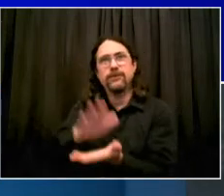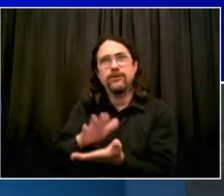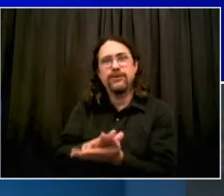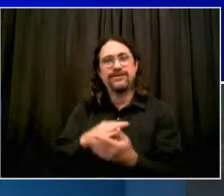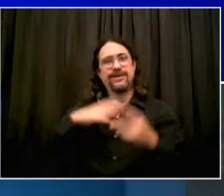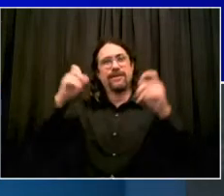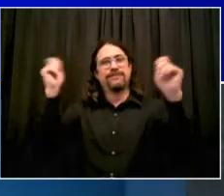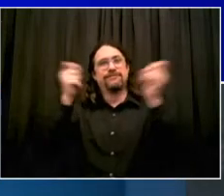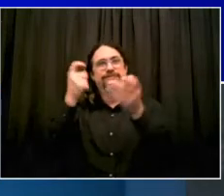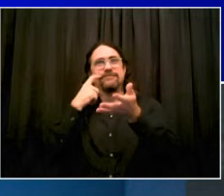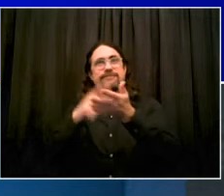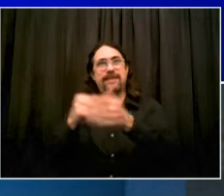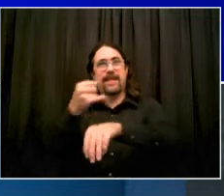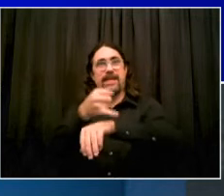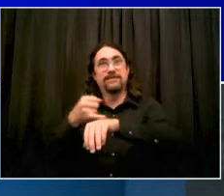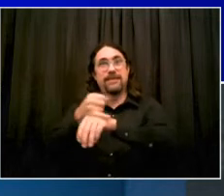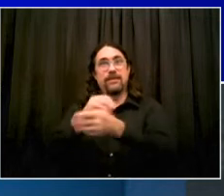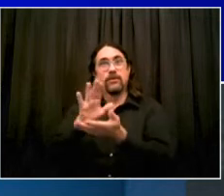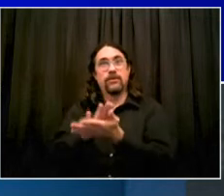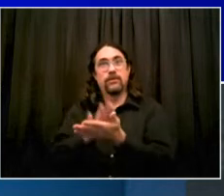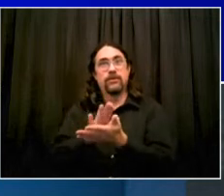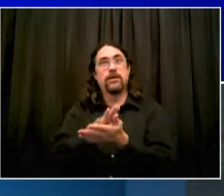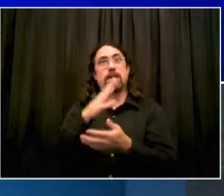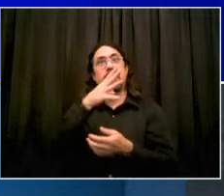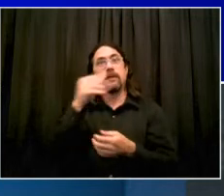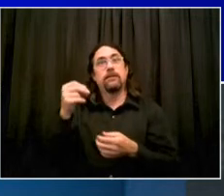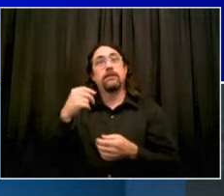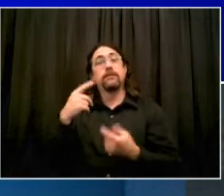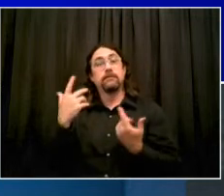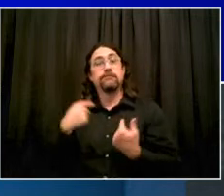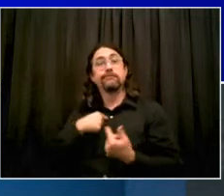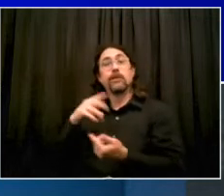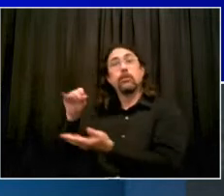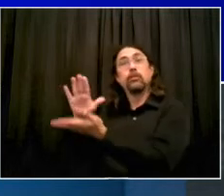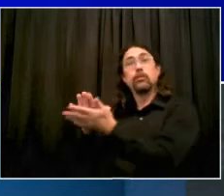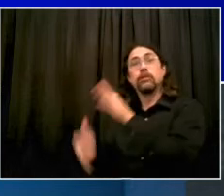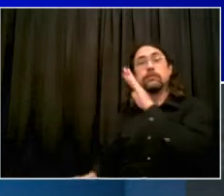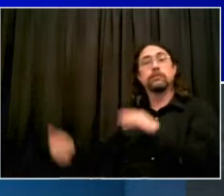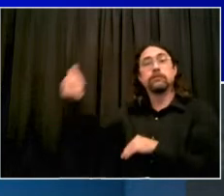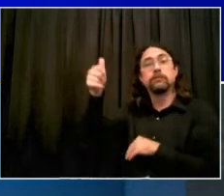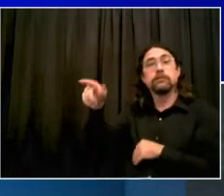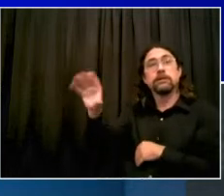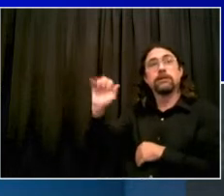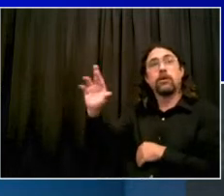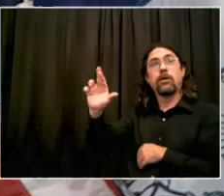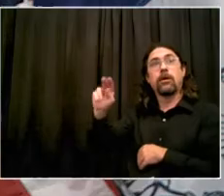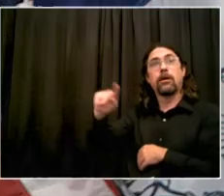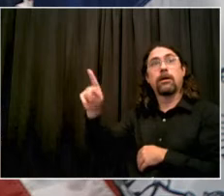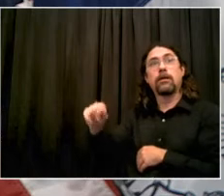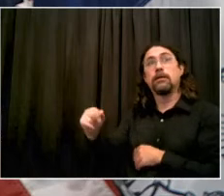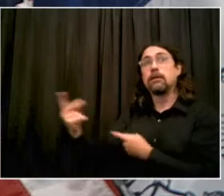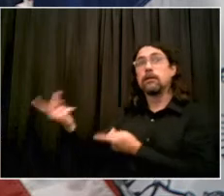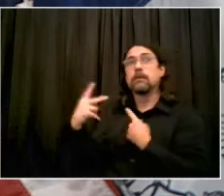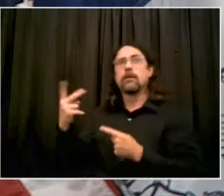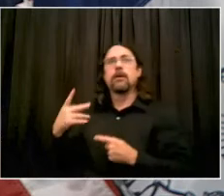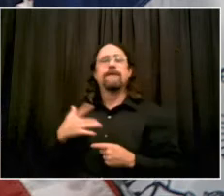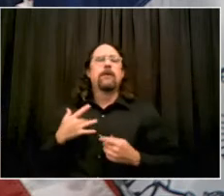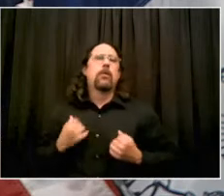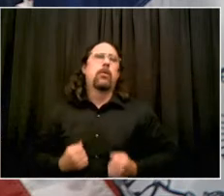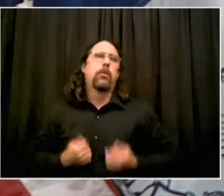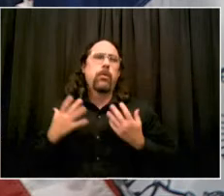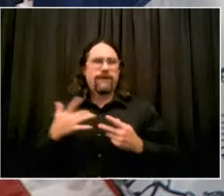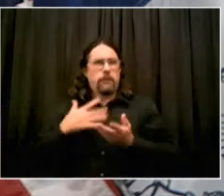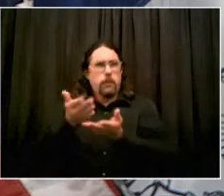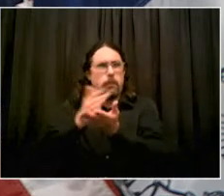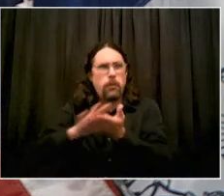was striking and really moving just to see a classroom. Yeah, it didn't look like a typical New York City classroom. In some cases, it was 9 kids,